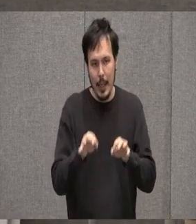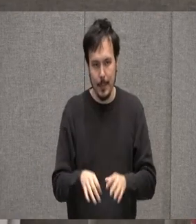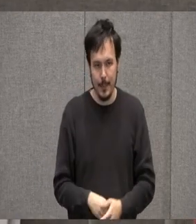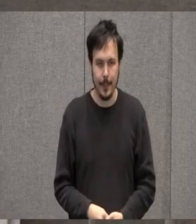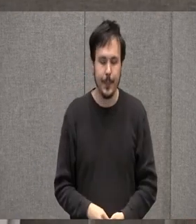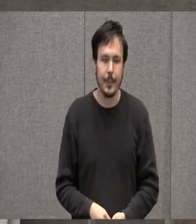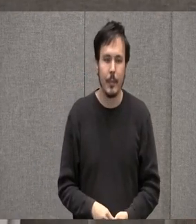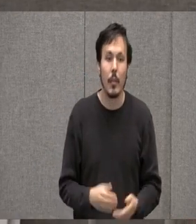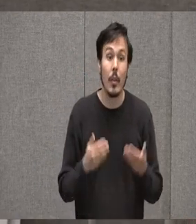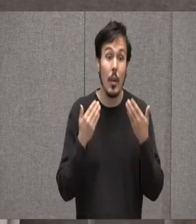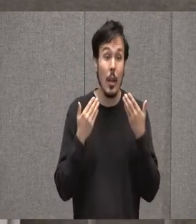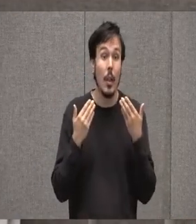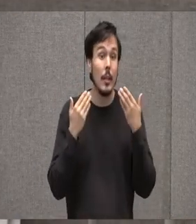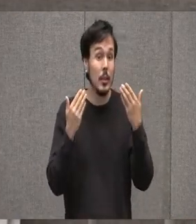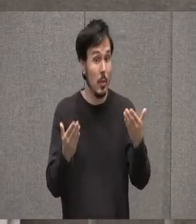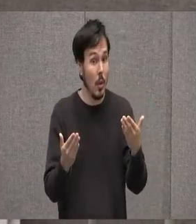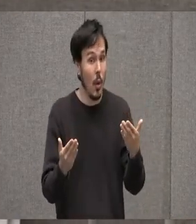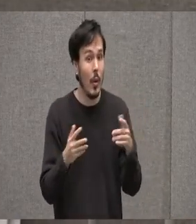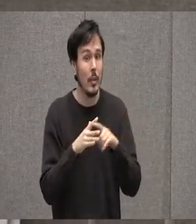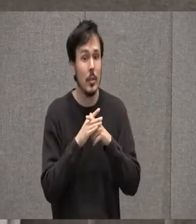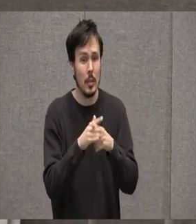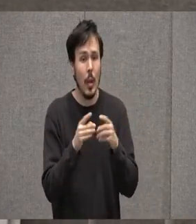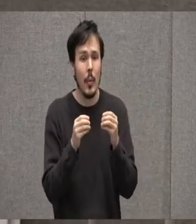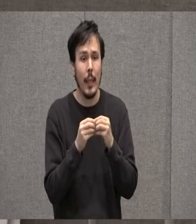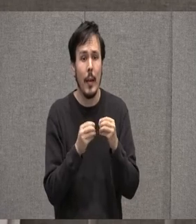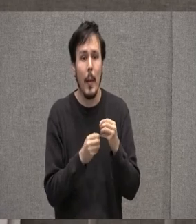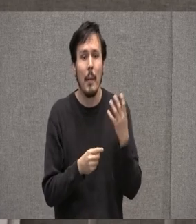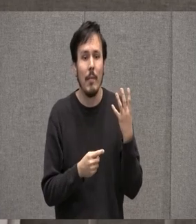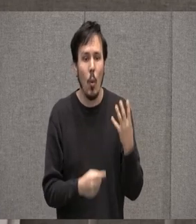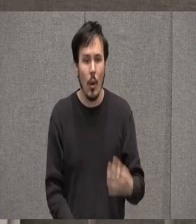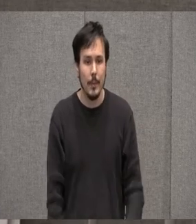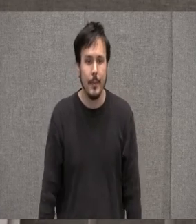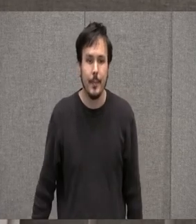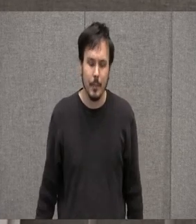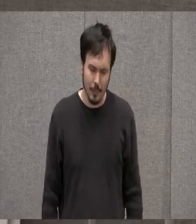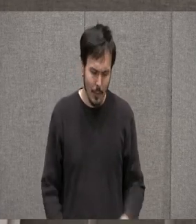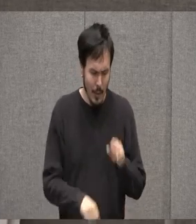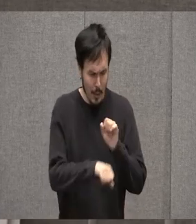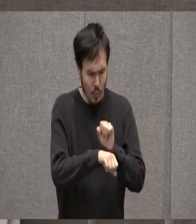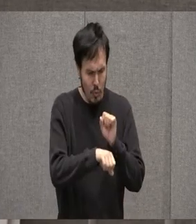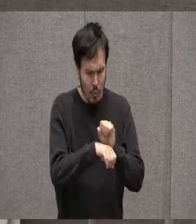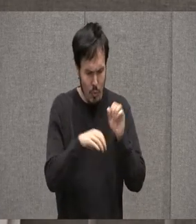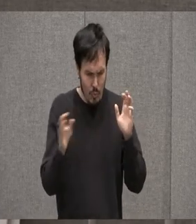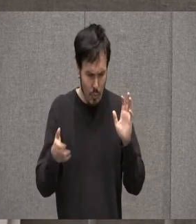ahead and let's start on number 4. And let's work through it.